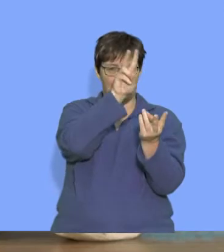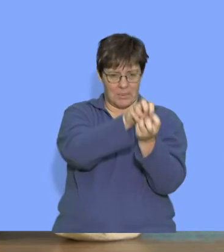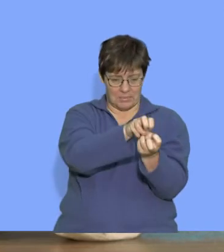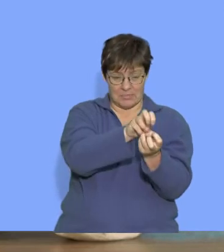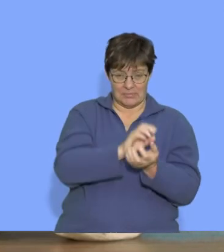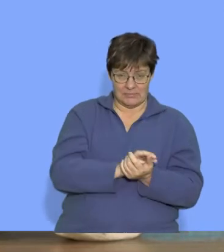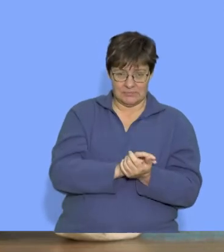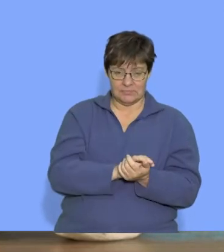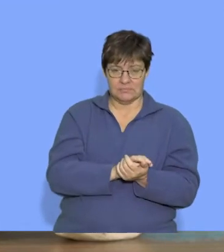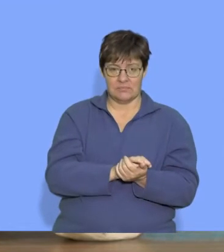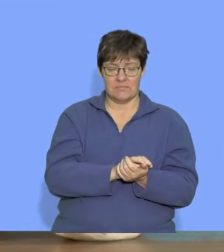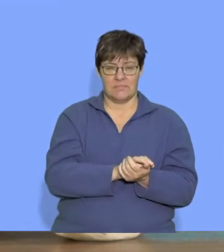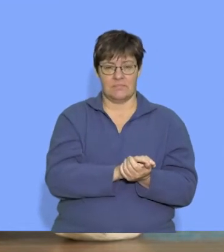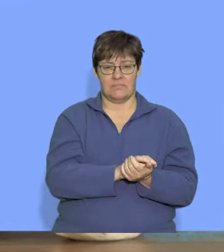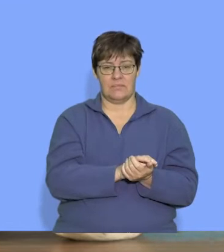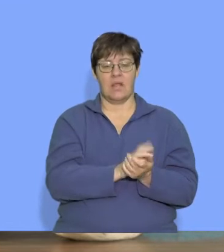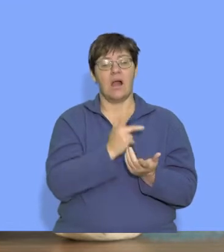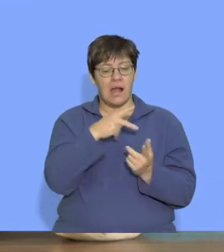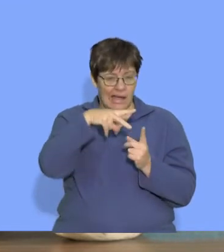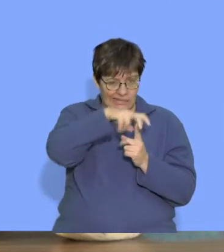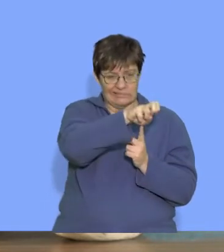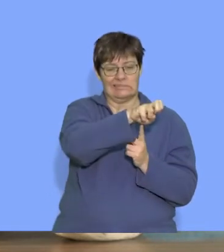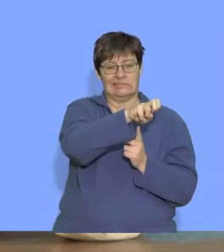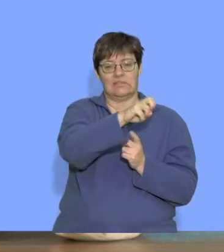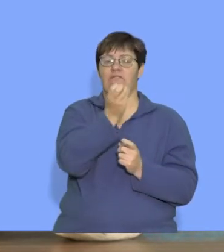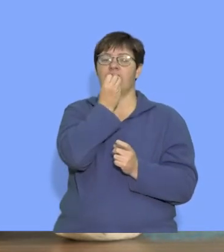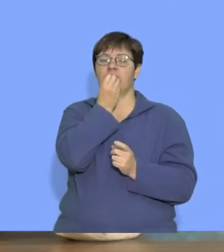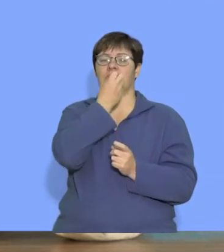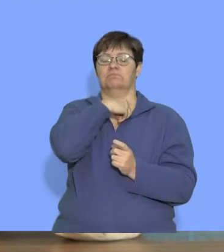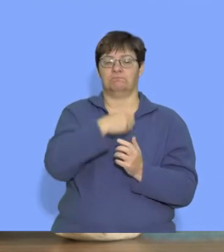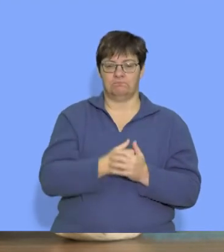the individual can bite and chew off food.